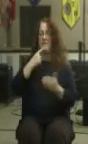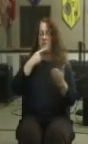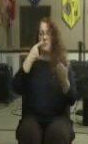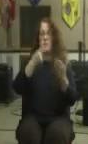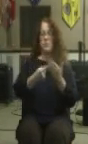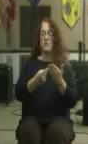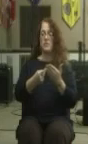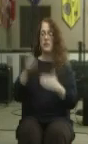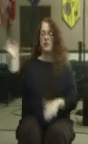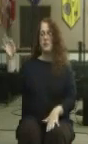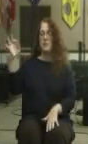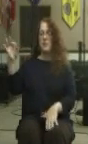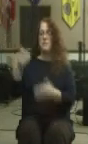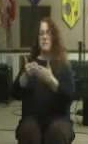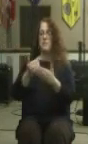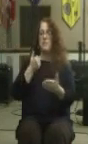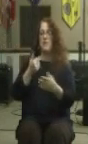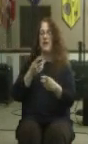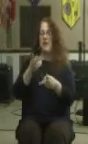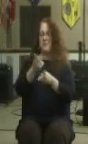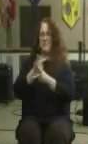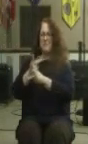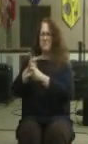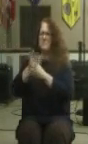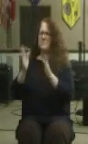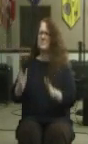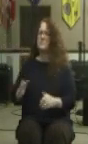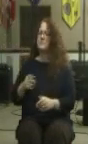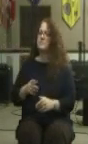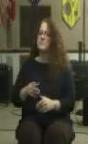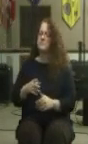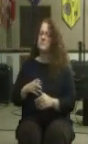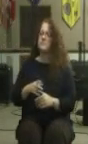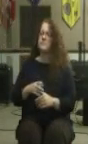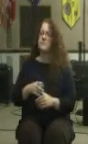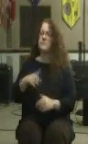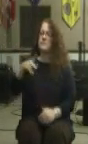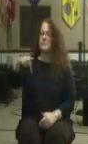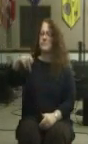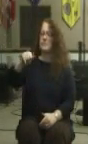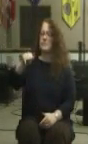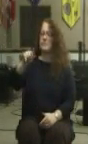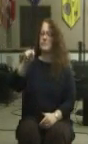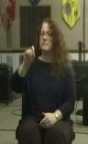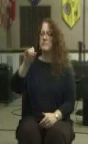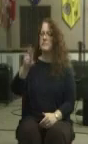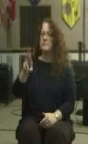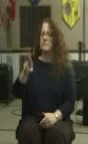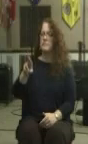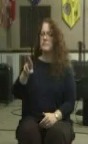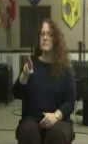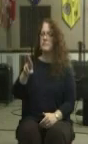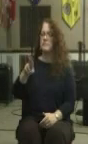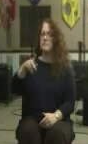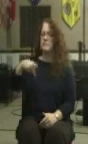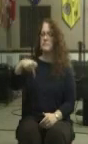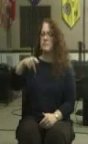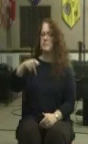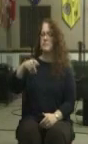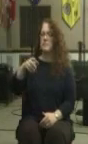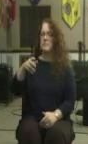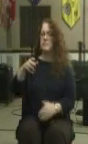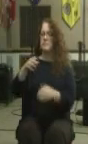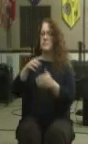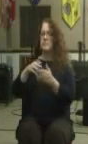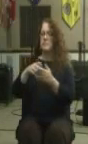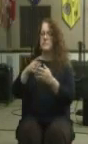Hey, I can tell you, I have proof that I was a minister before I pastored. I have people that can say, hey, Ronaldo made a difference in my life,